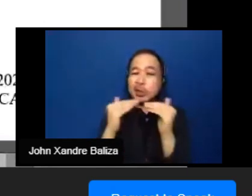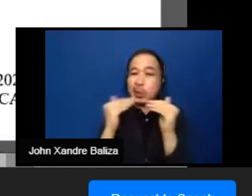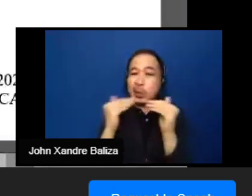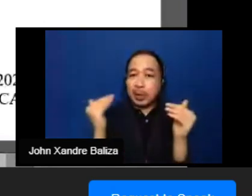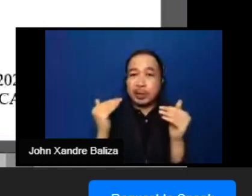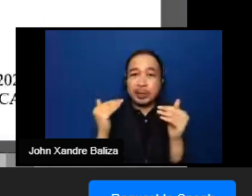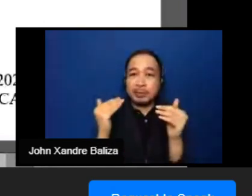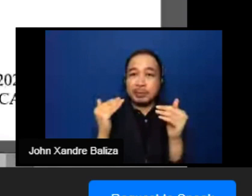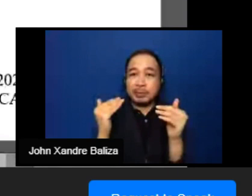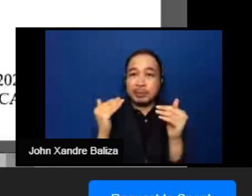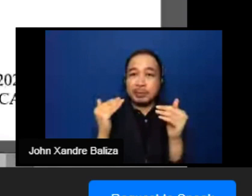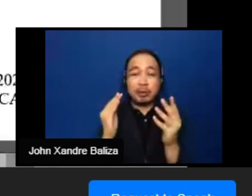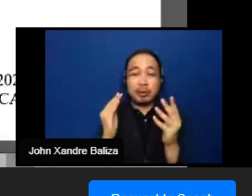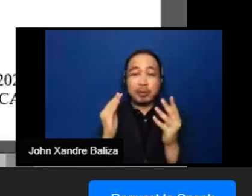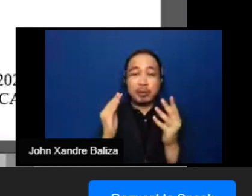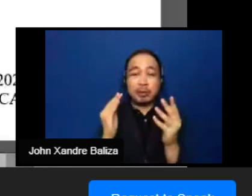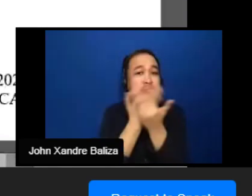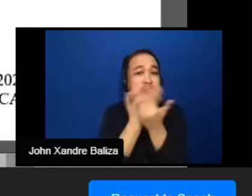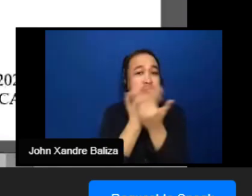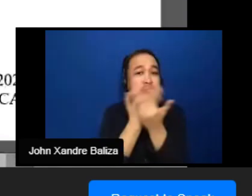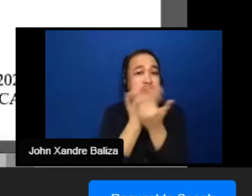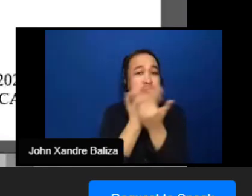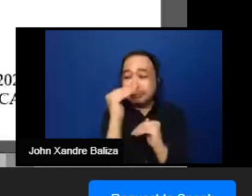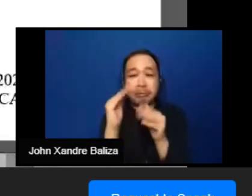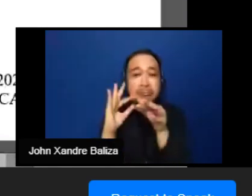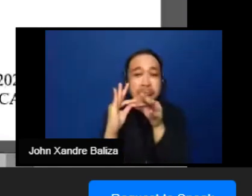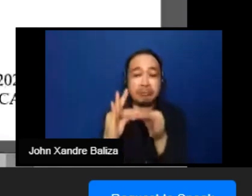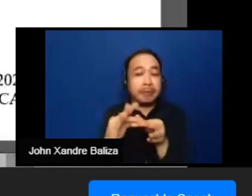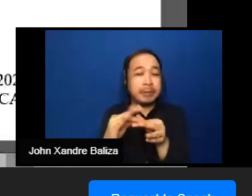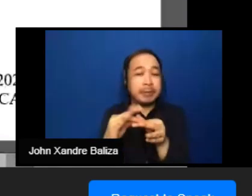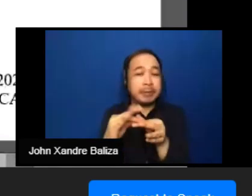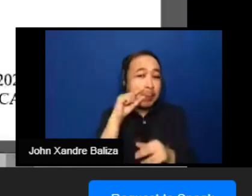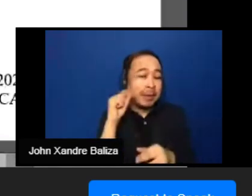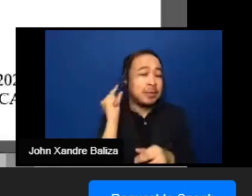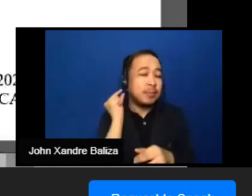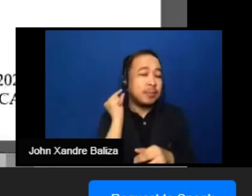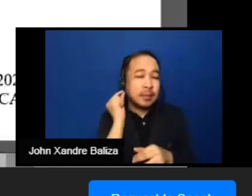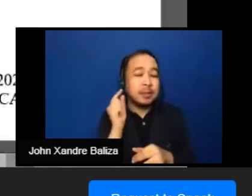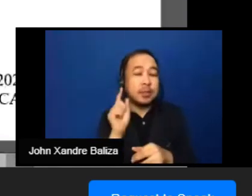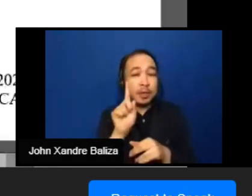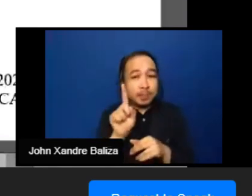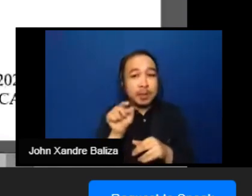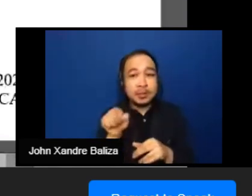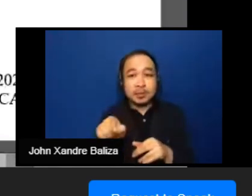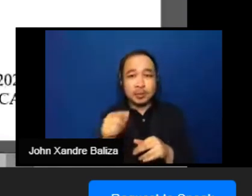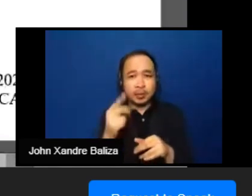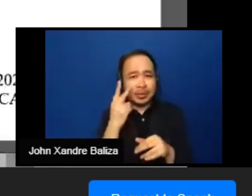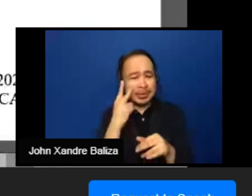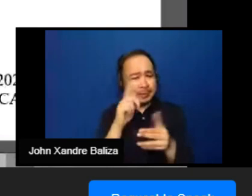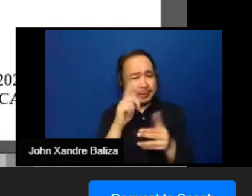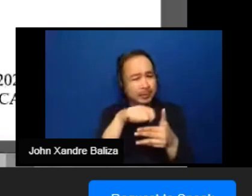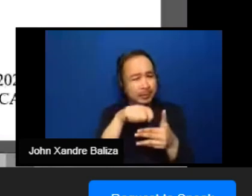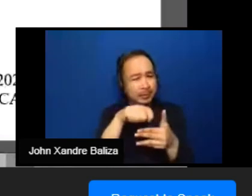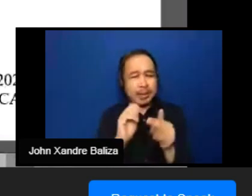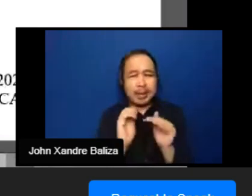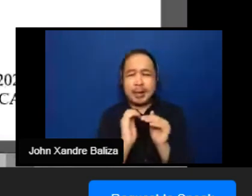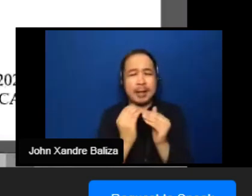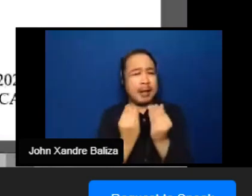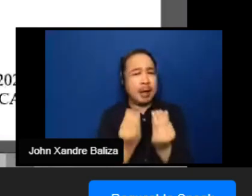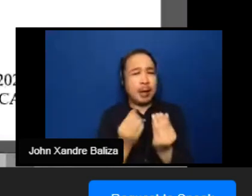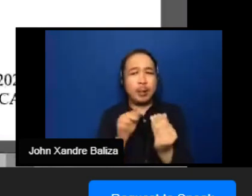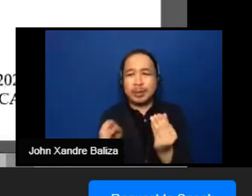sex. The clarification is needed with focus on how this performance indicator will be reviewed